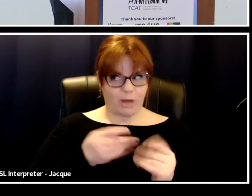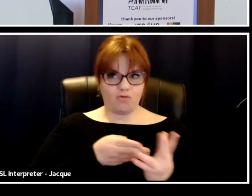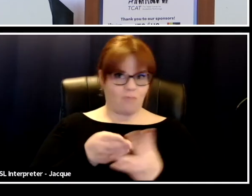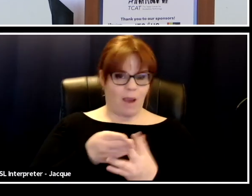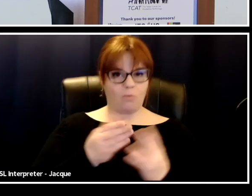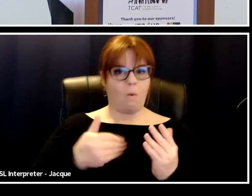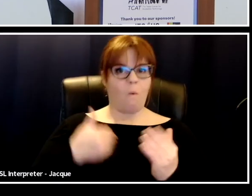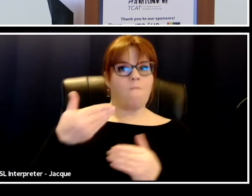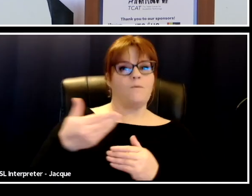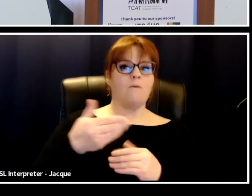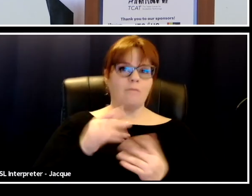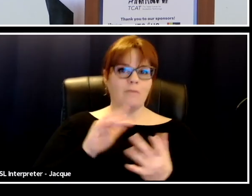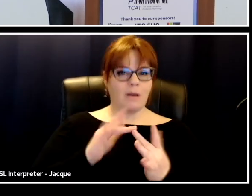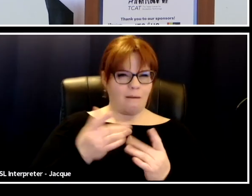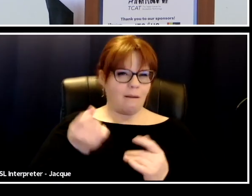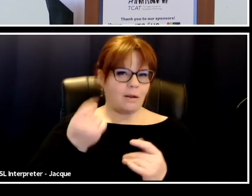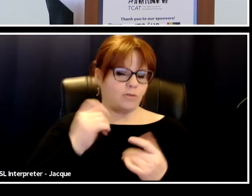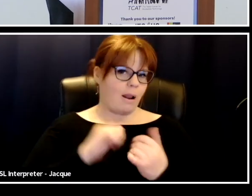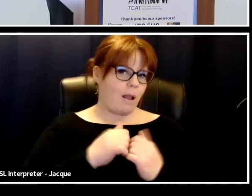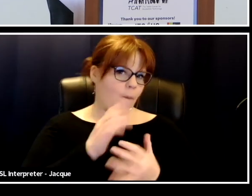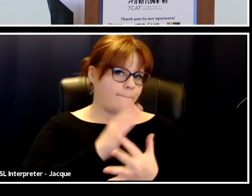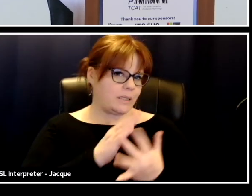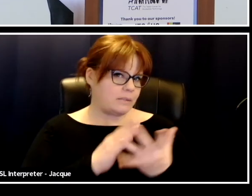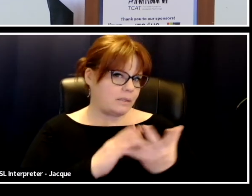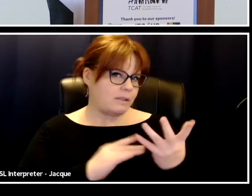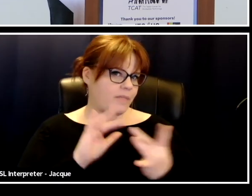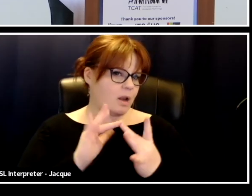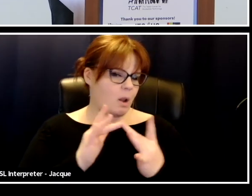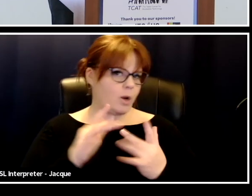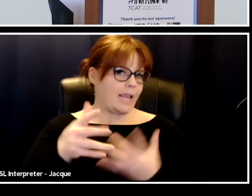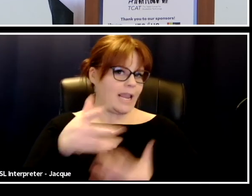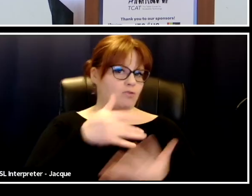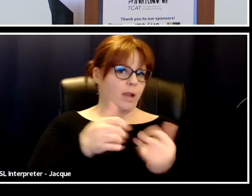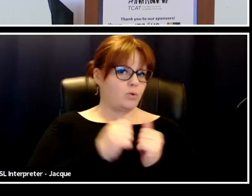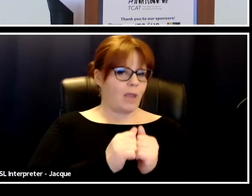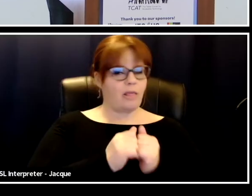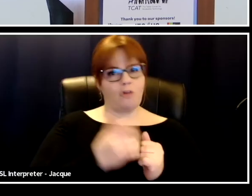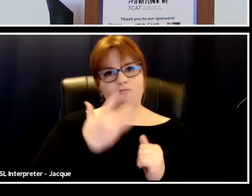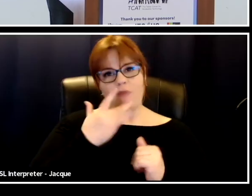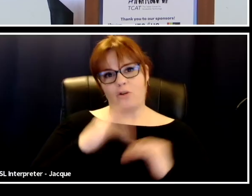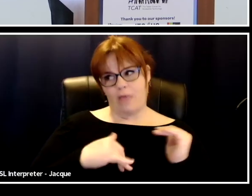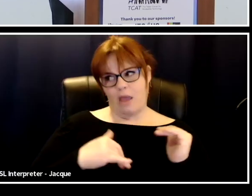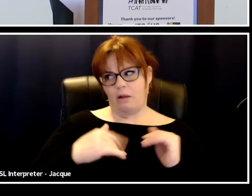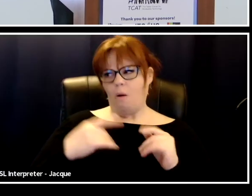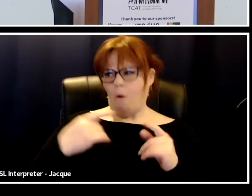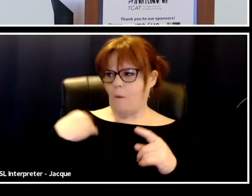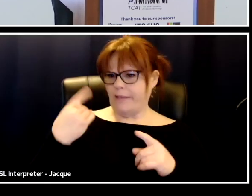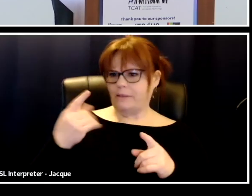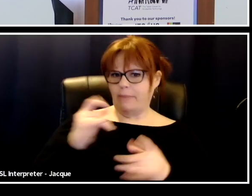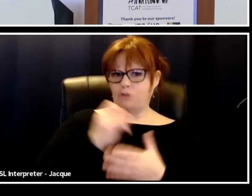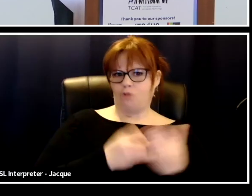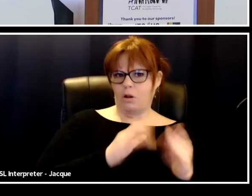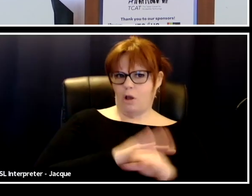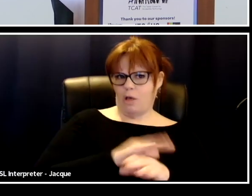and kind of understand how the pieces of the network interact together rather than just like have they been drawn on the map.